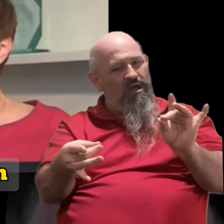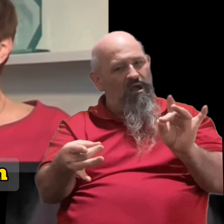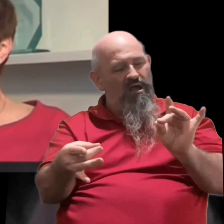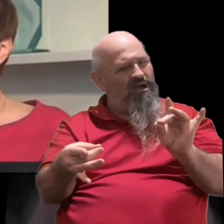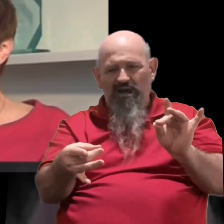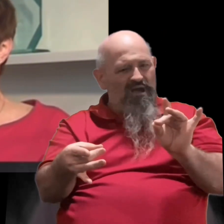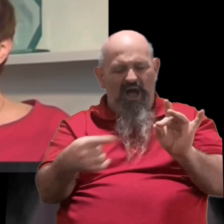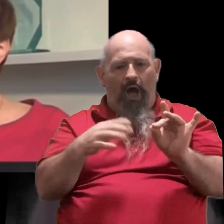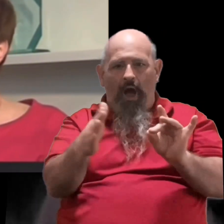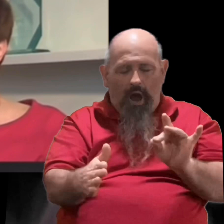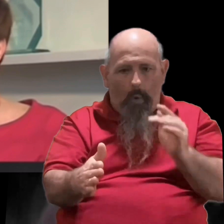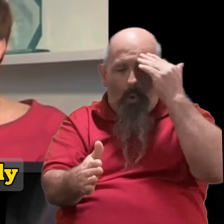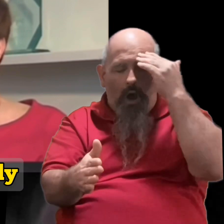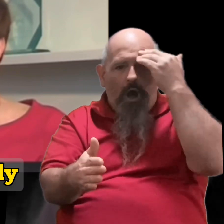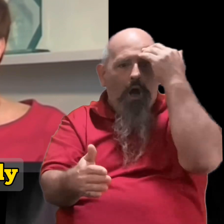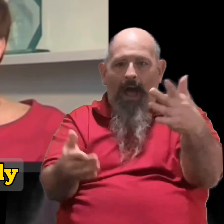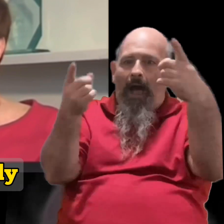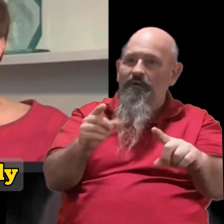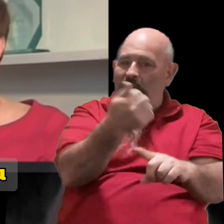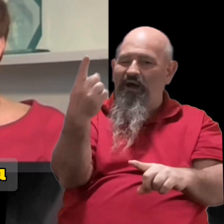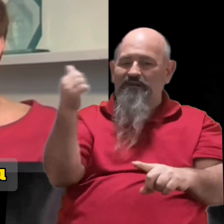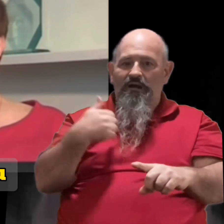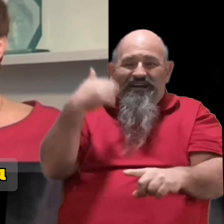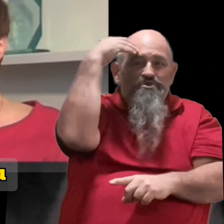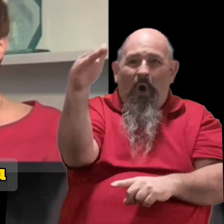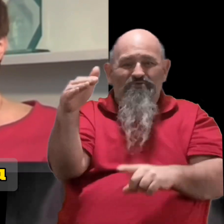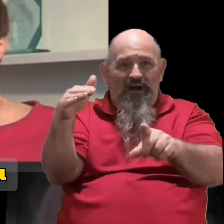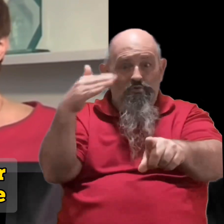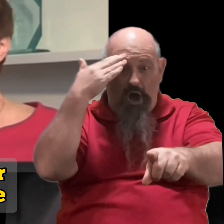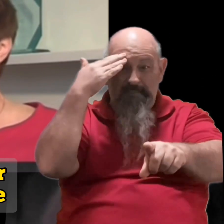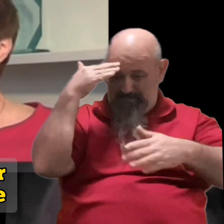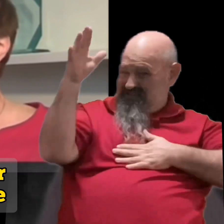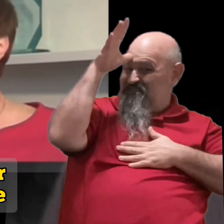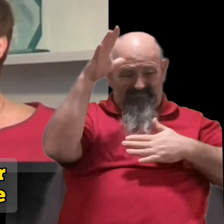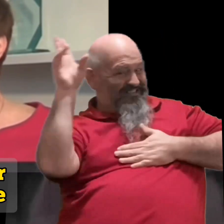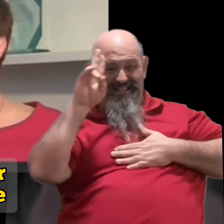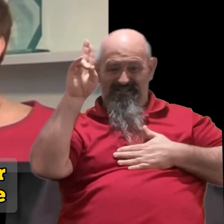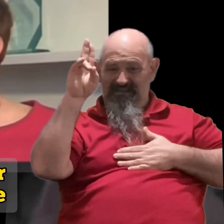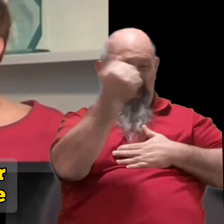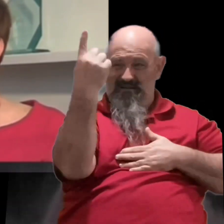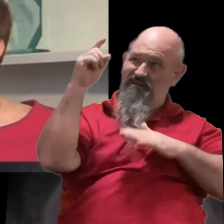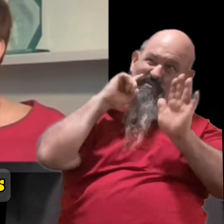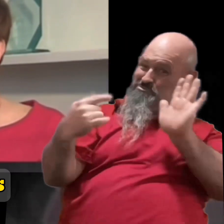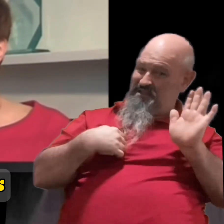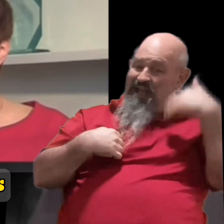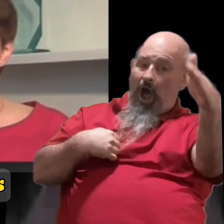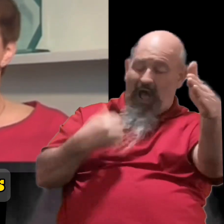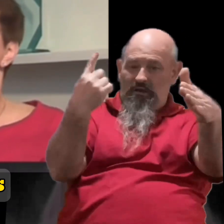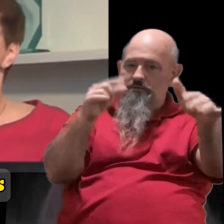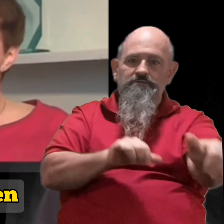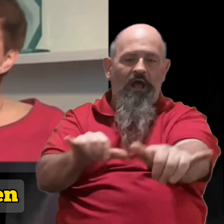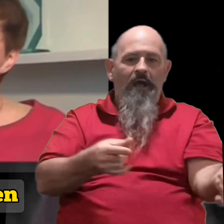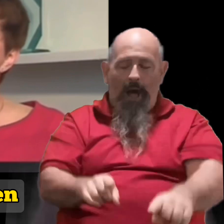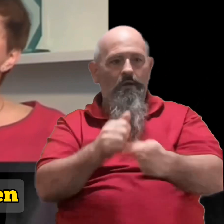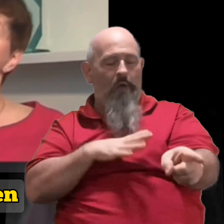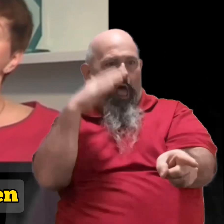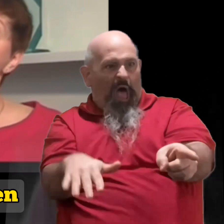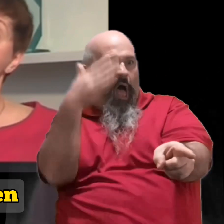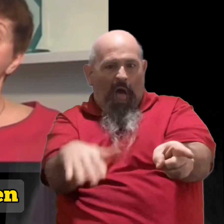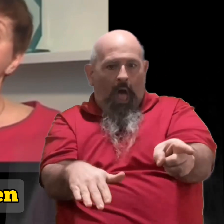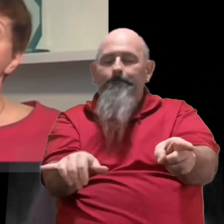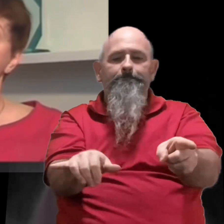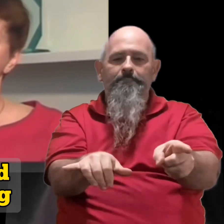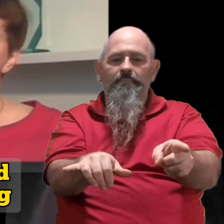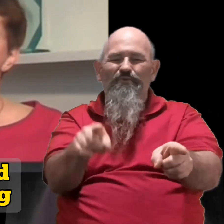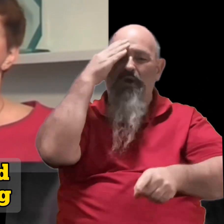say, "I never knew it happened to anybody else. I didn't know that, my dad or my uncle or somebody abused me. I didn't know anybody else did this." Same thing was happening with